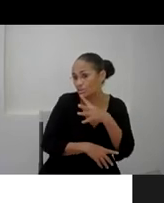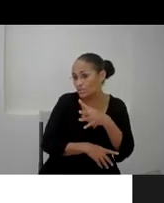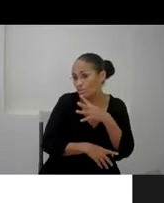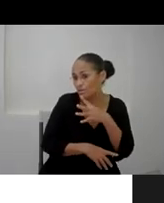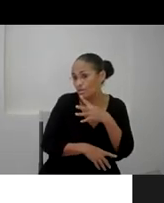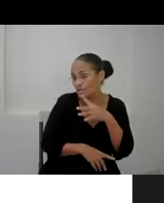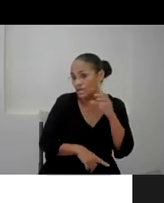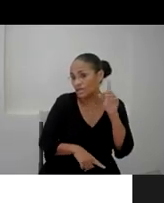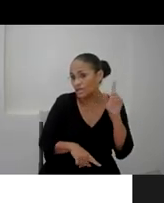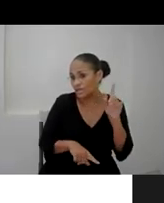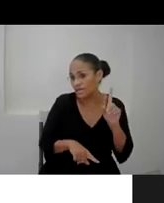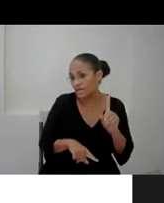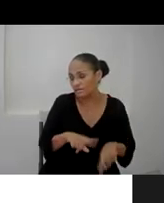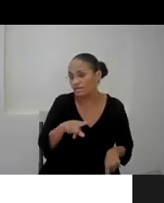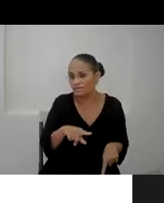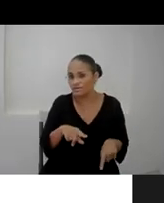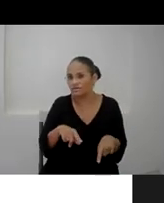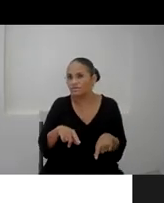make their views known.